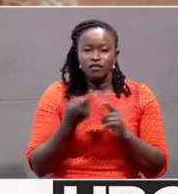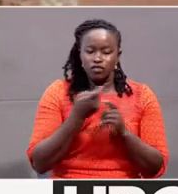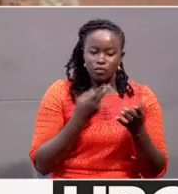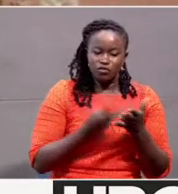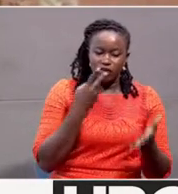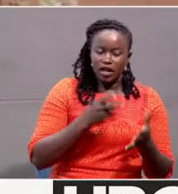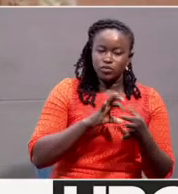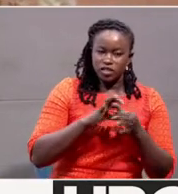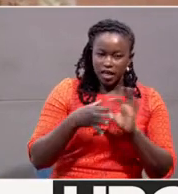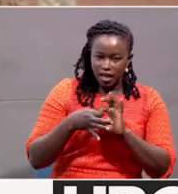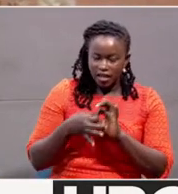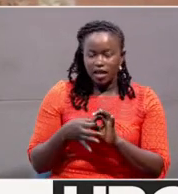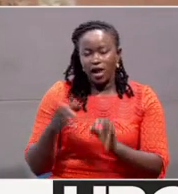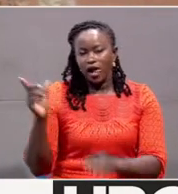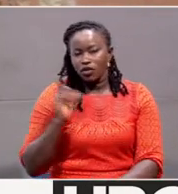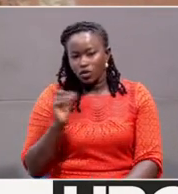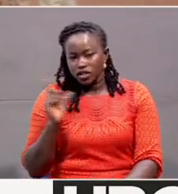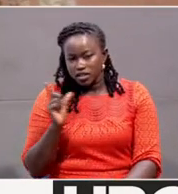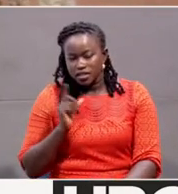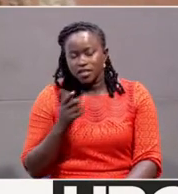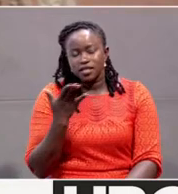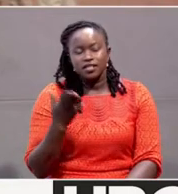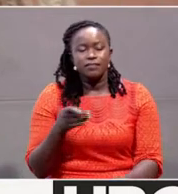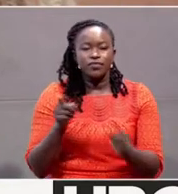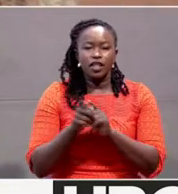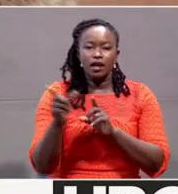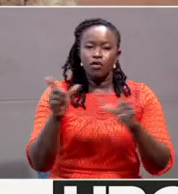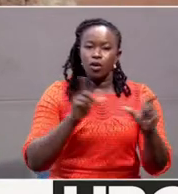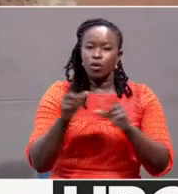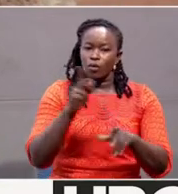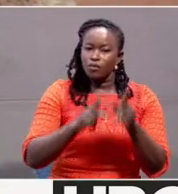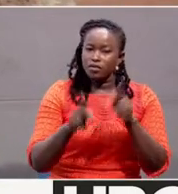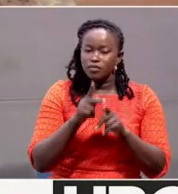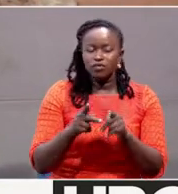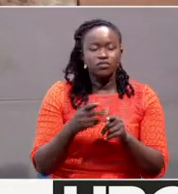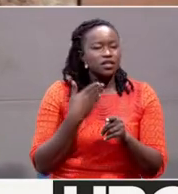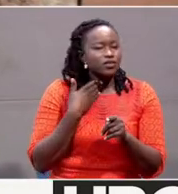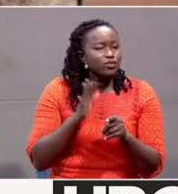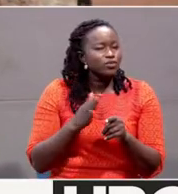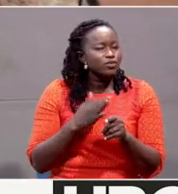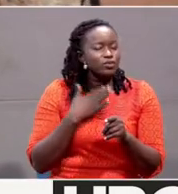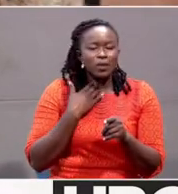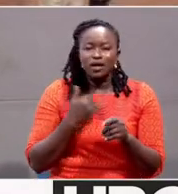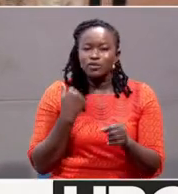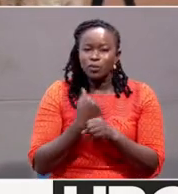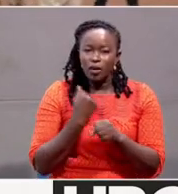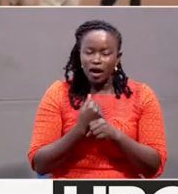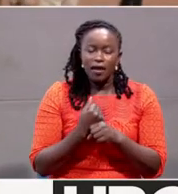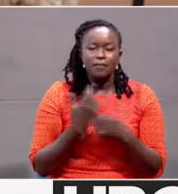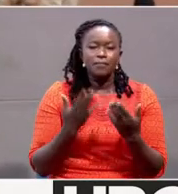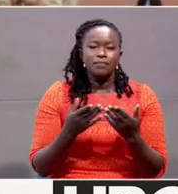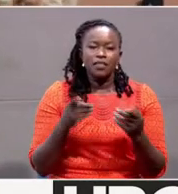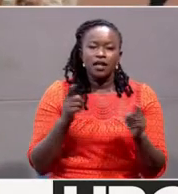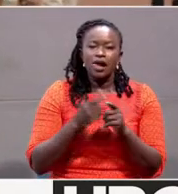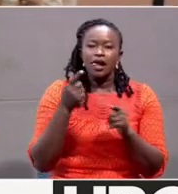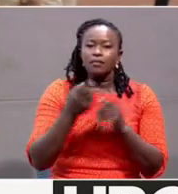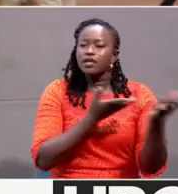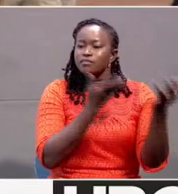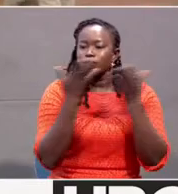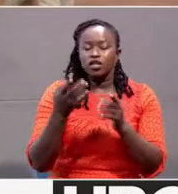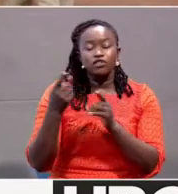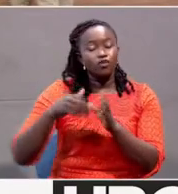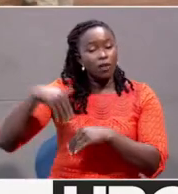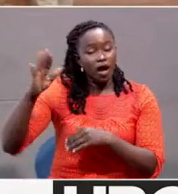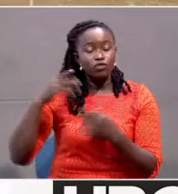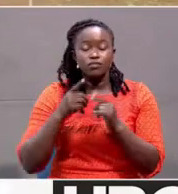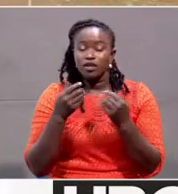the logistics aspects and the local people. We don't want to have farming here who are imported from outside when we have our local